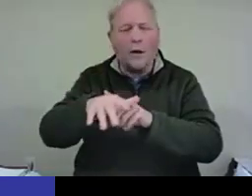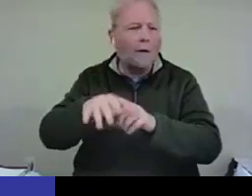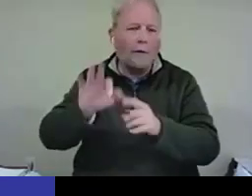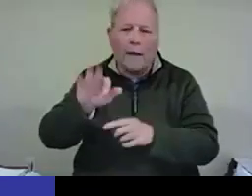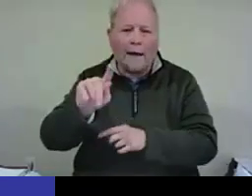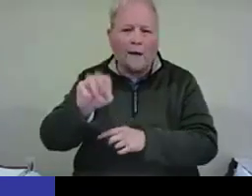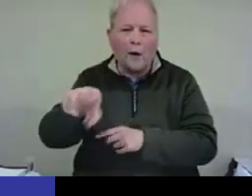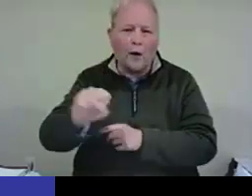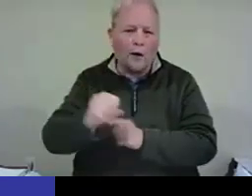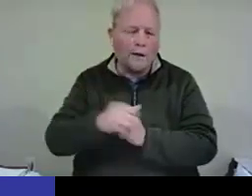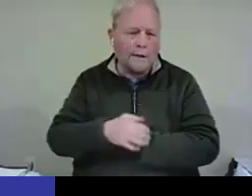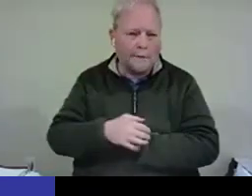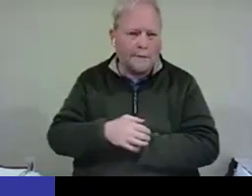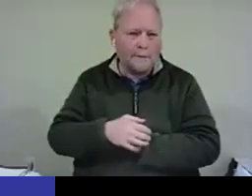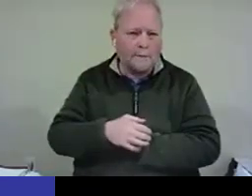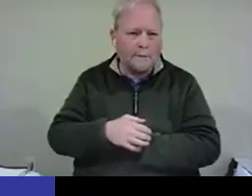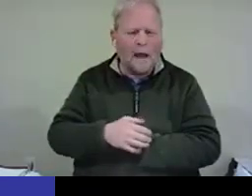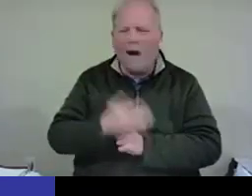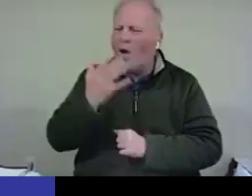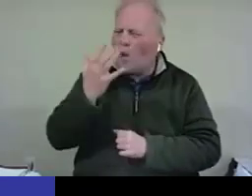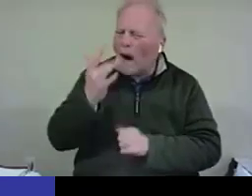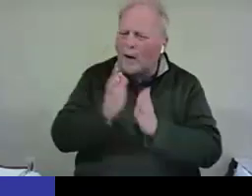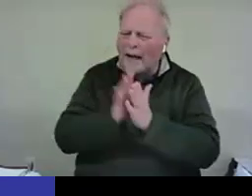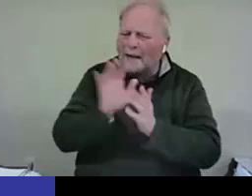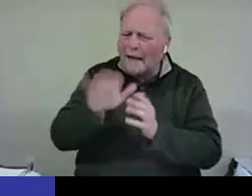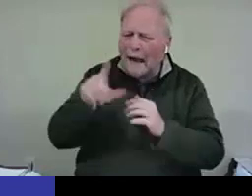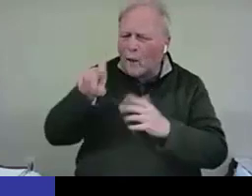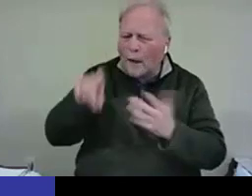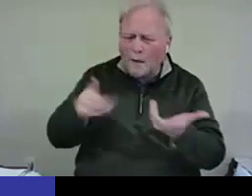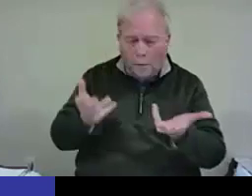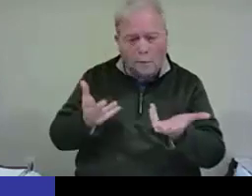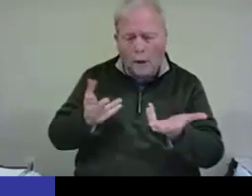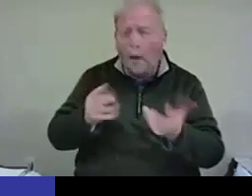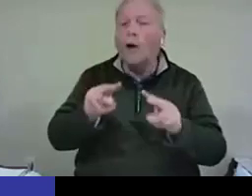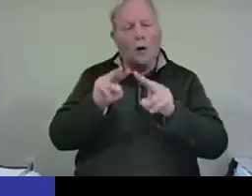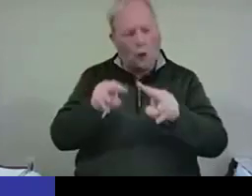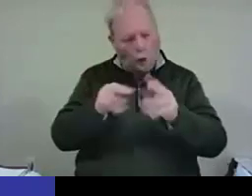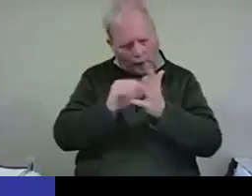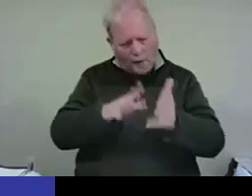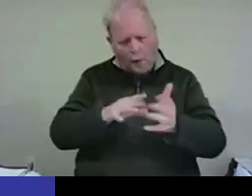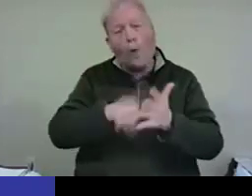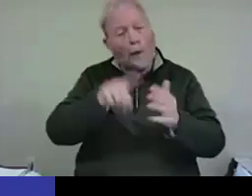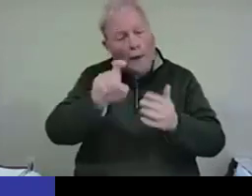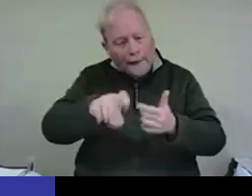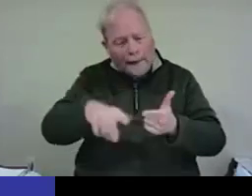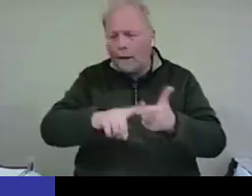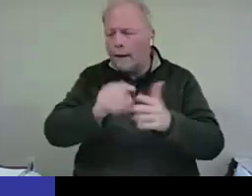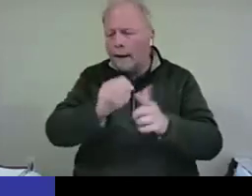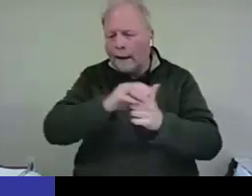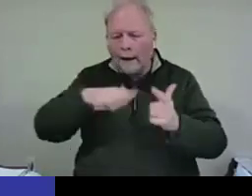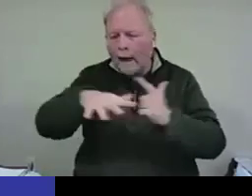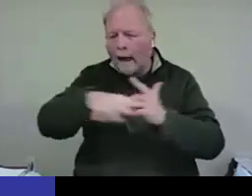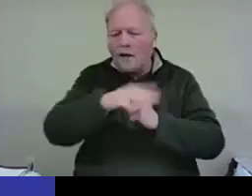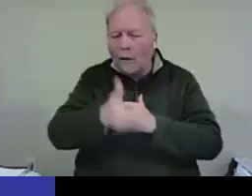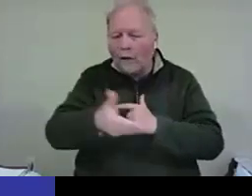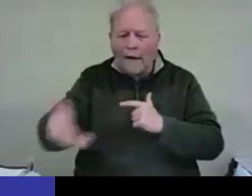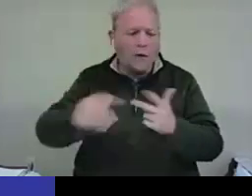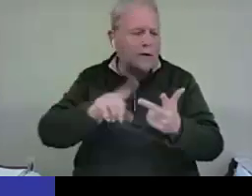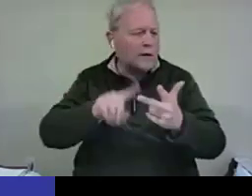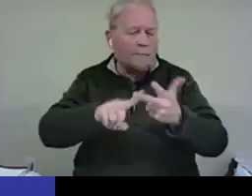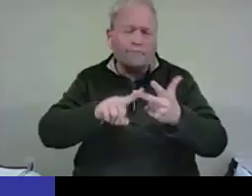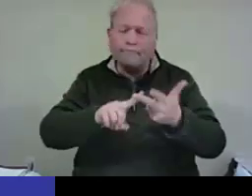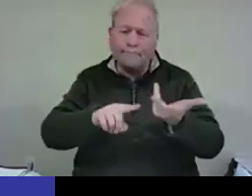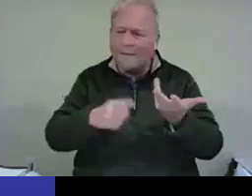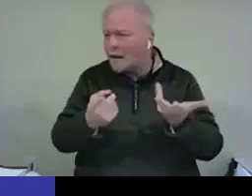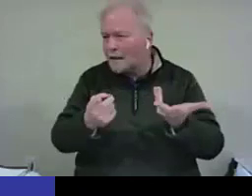So again, identifying student needs, looking at ecological factors that influence the behavior, and again, to sort of confirm or